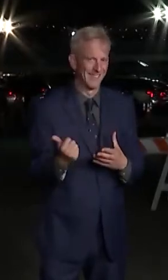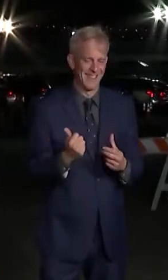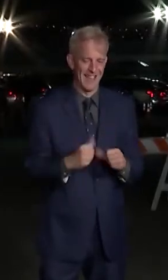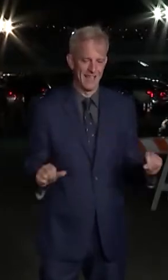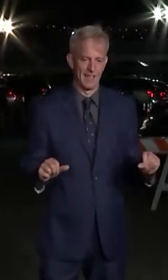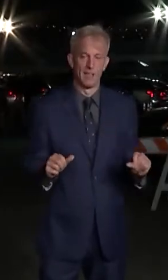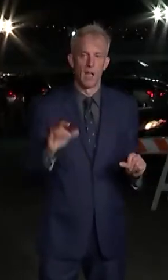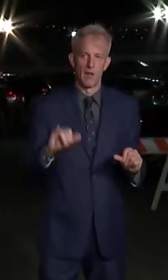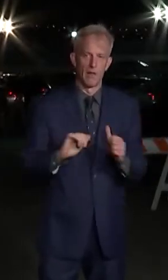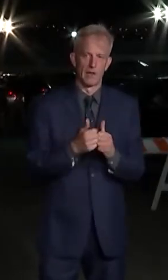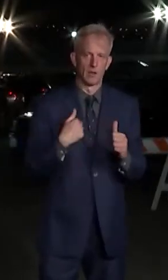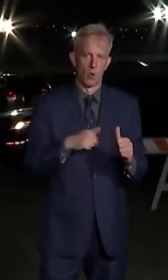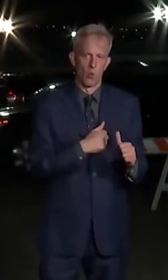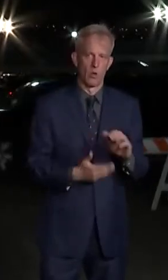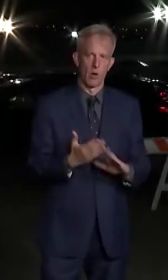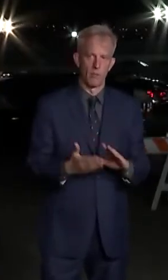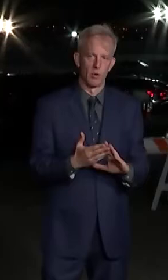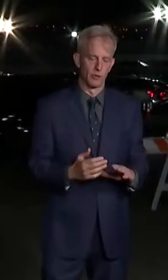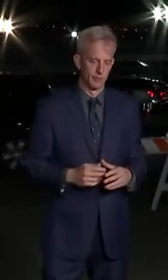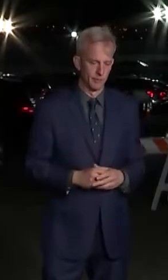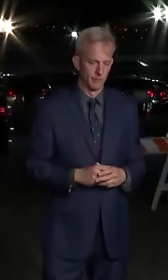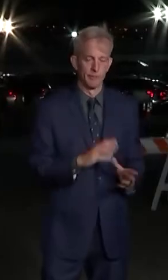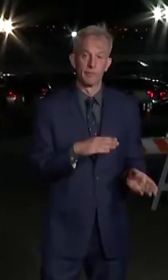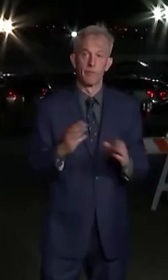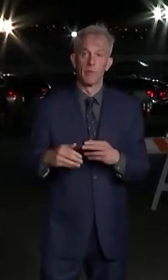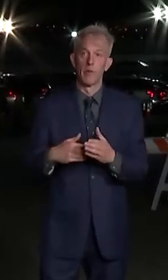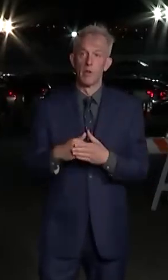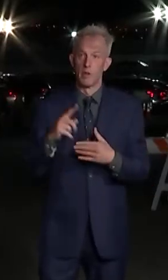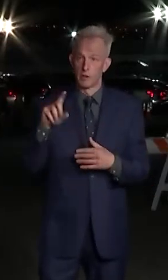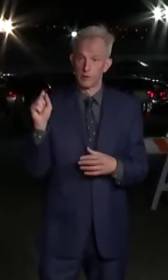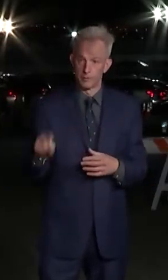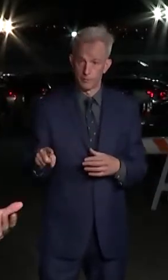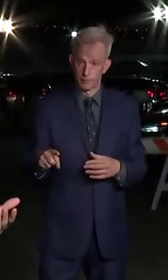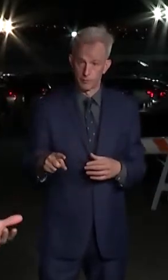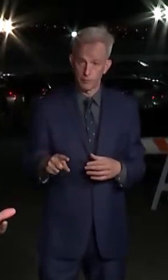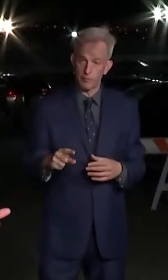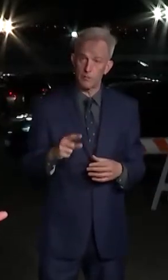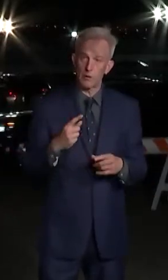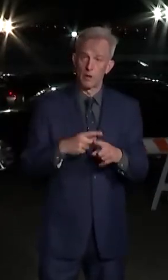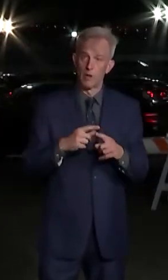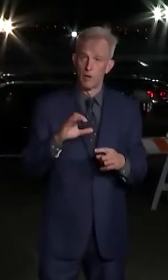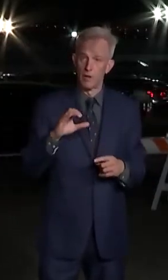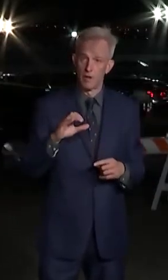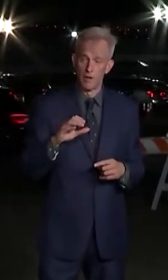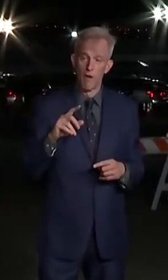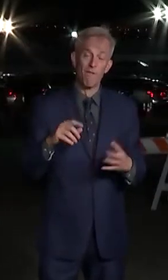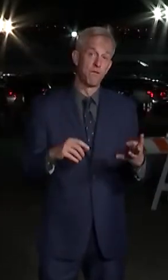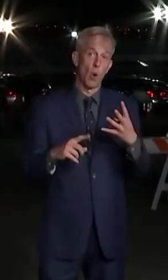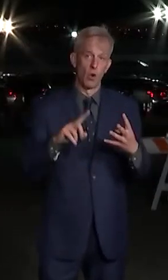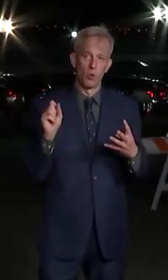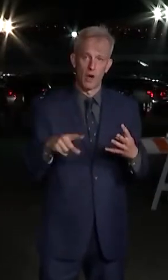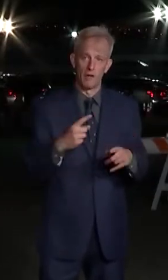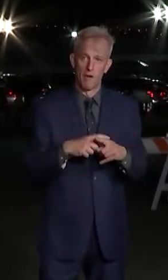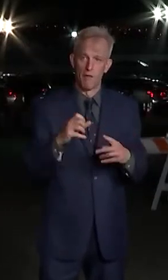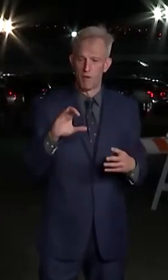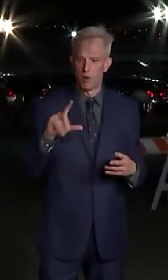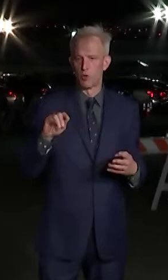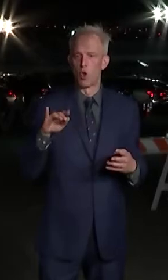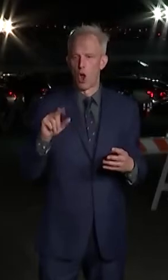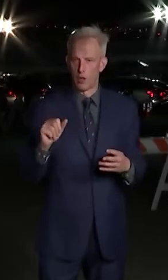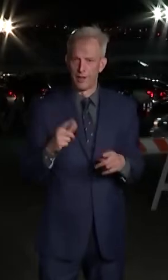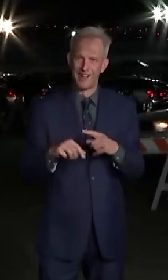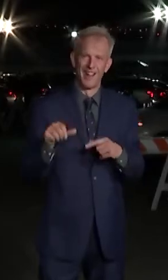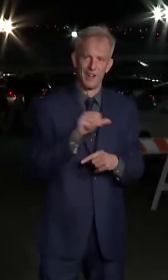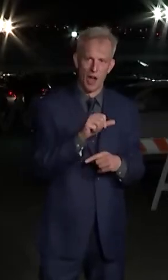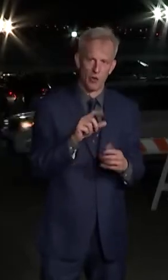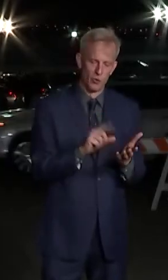but that's how we're managing it. Now, the next 4 questions are from Claudia Pescuda. Only 4 Radio. from Claudia? Come on, Claudia, you can give me 5. How will